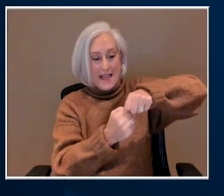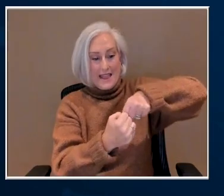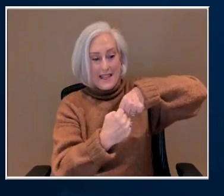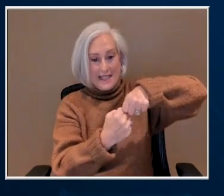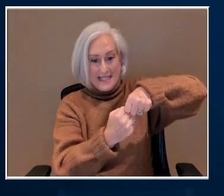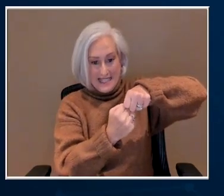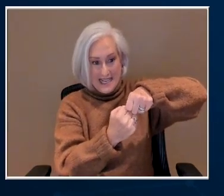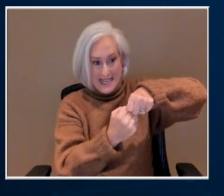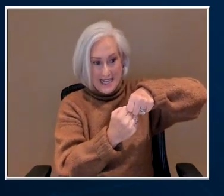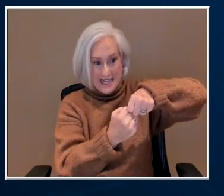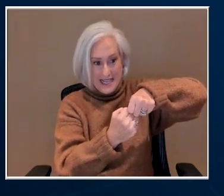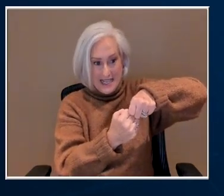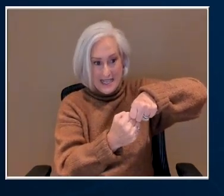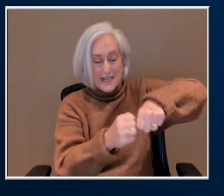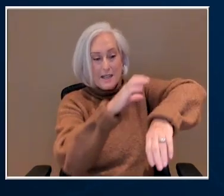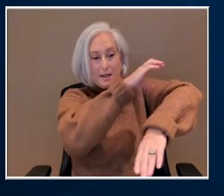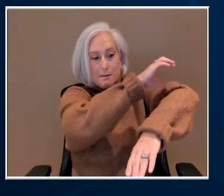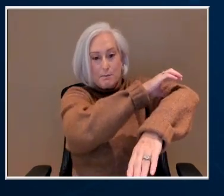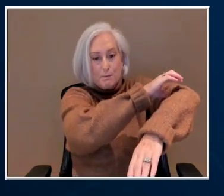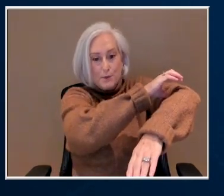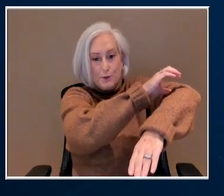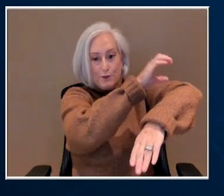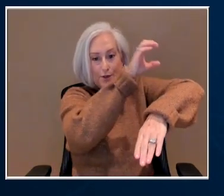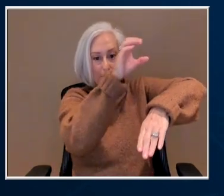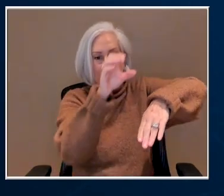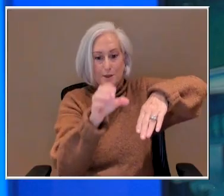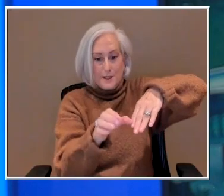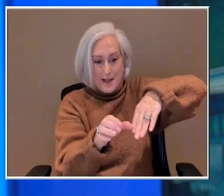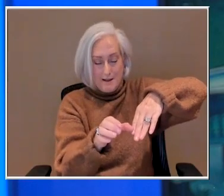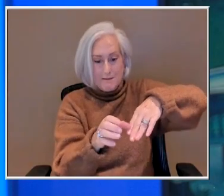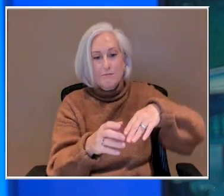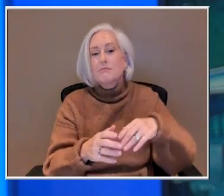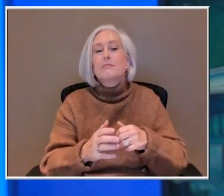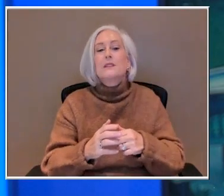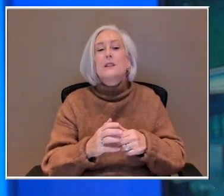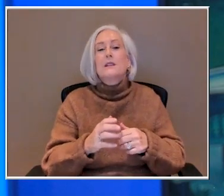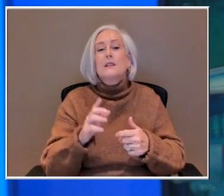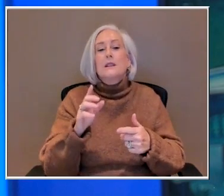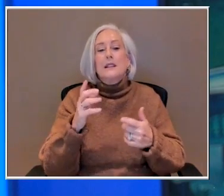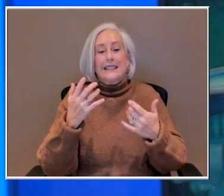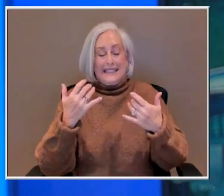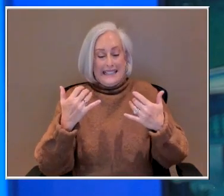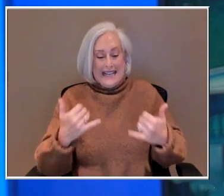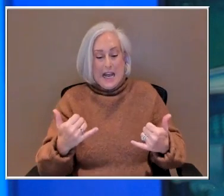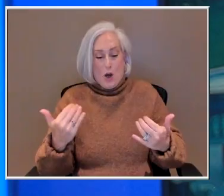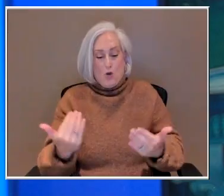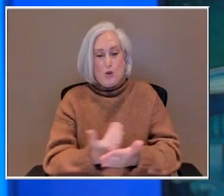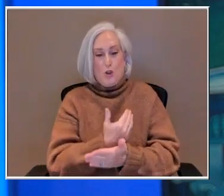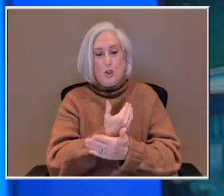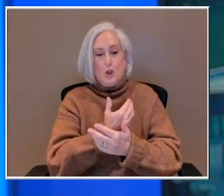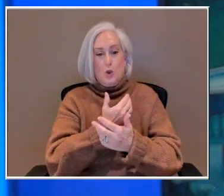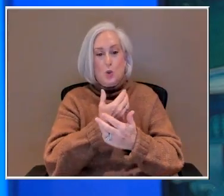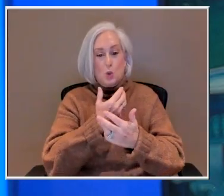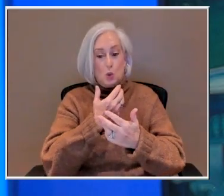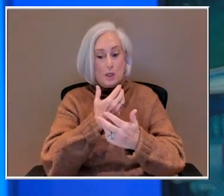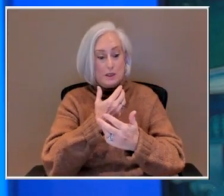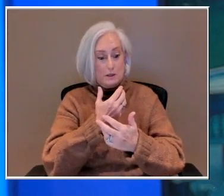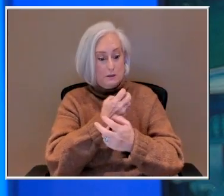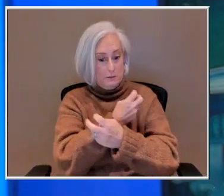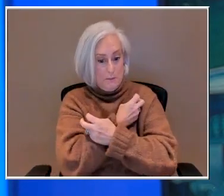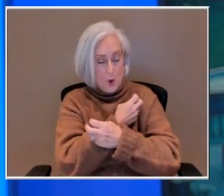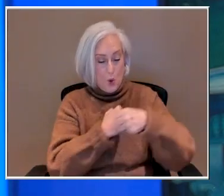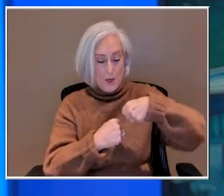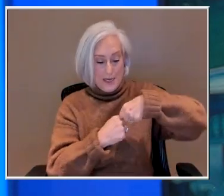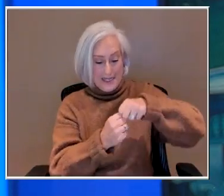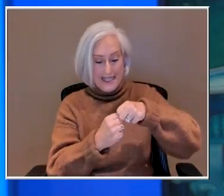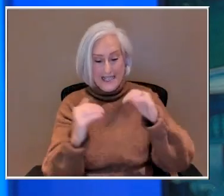be at the end of skeletal maturity, now their new knees are equivalent. The foot becomes the